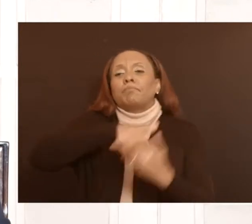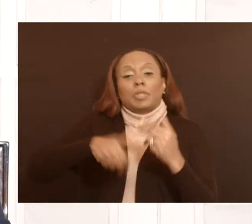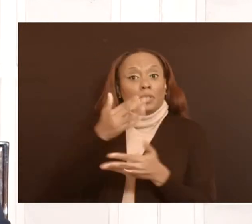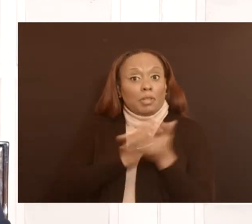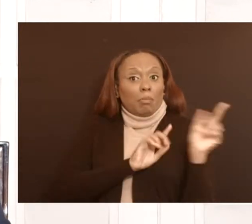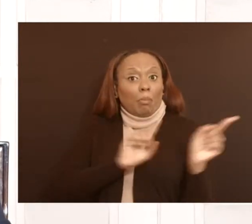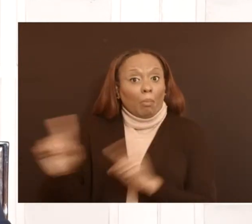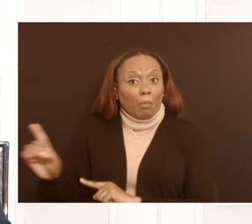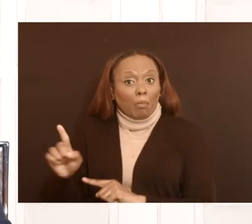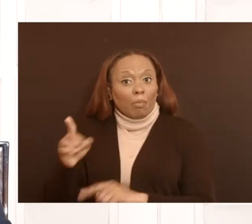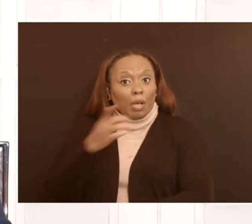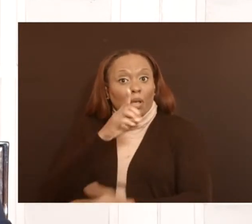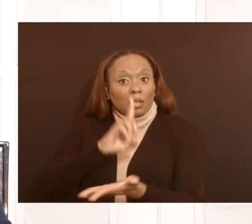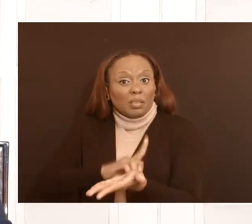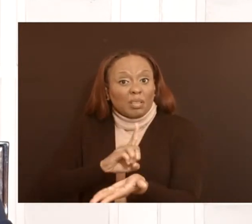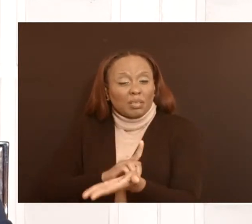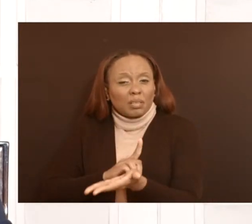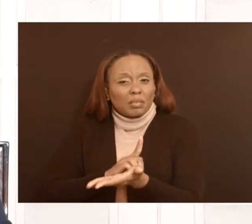but very few did.